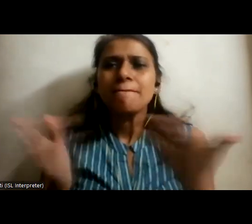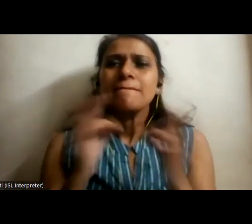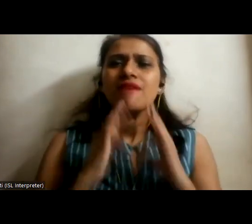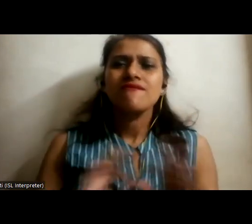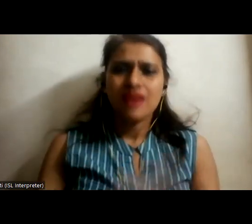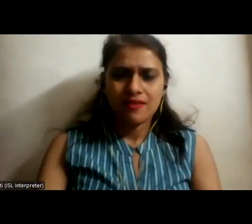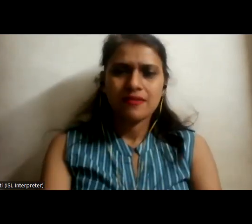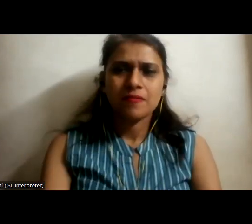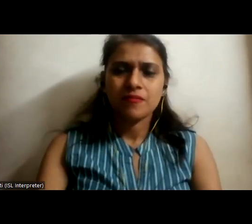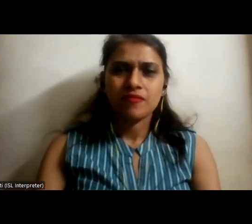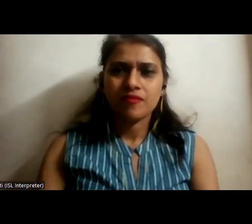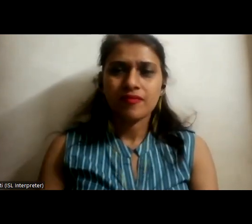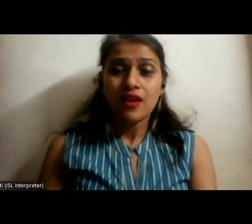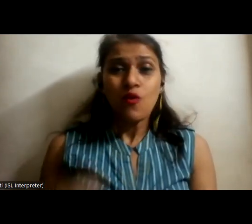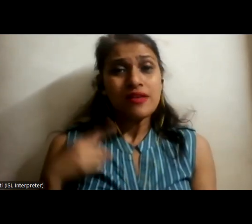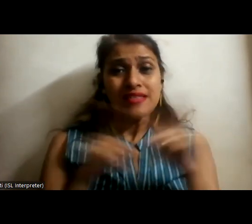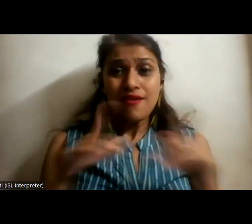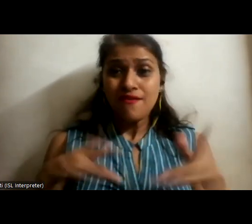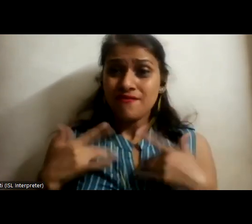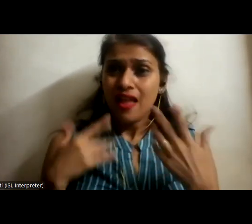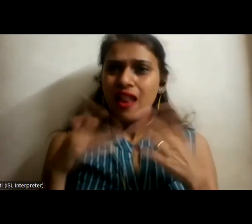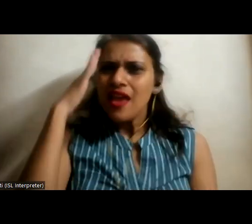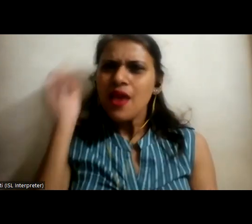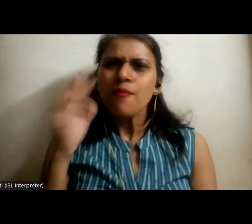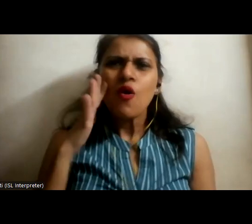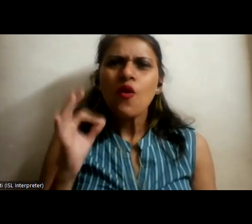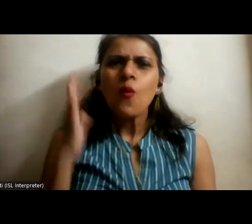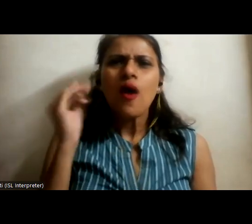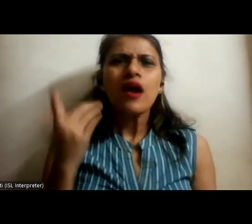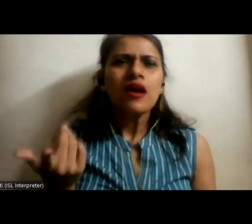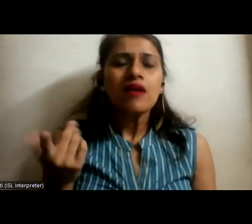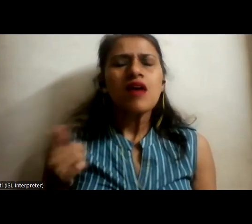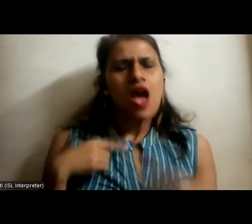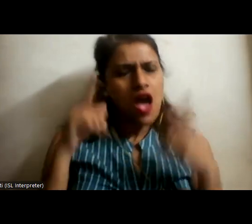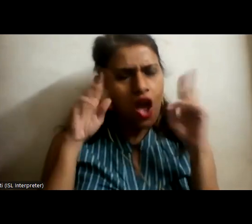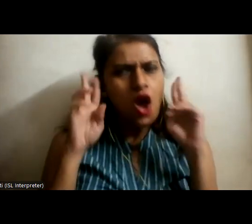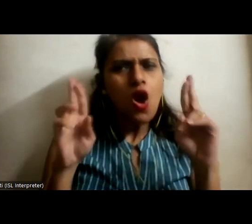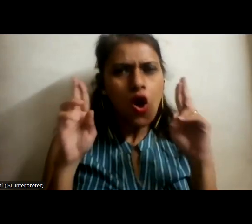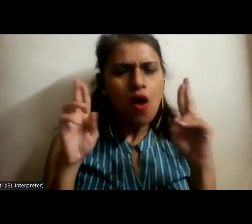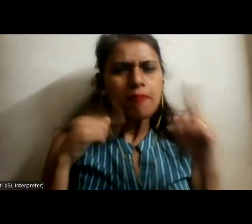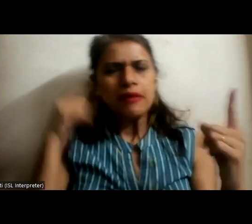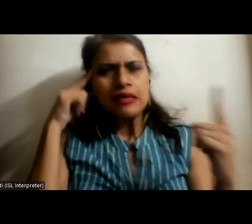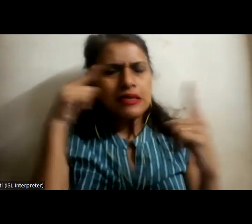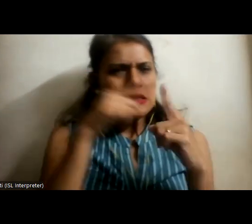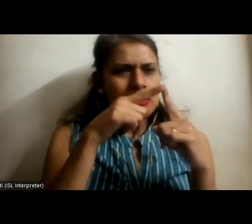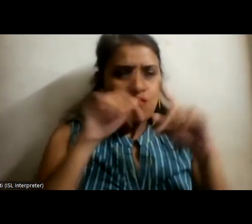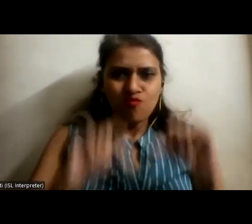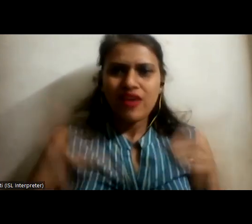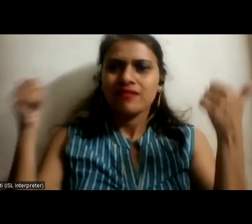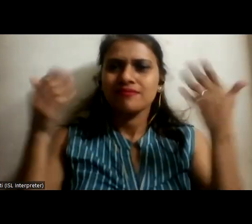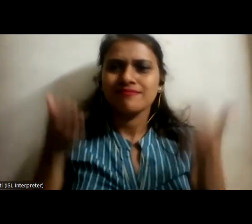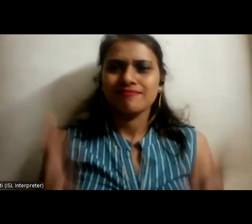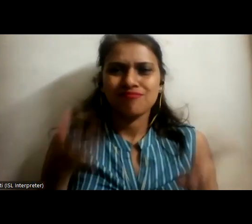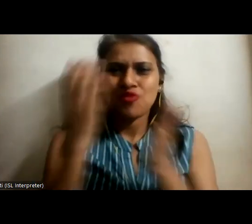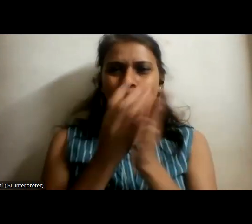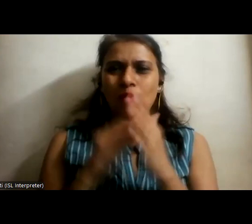is why we felt that it is important, and I am sure and I am hopeful that we have fulfilled our purpose from our side, and I hope